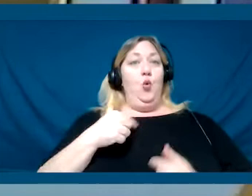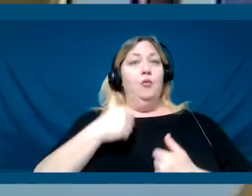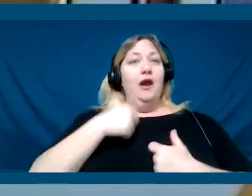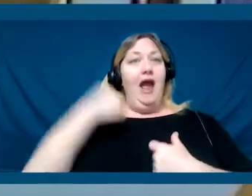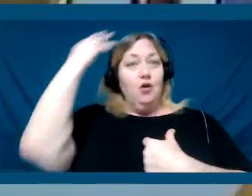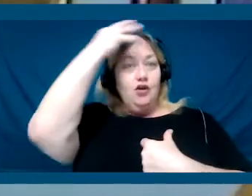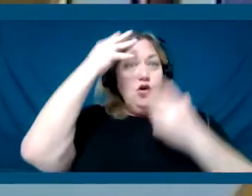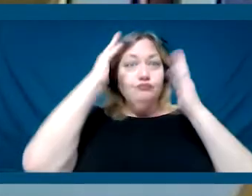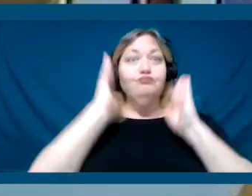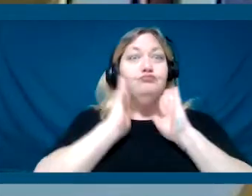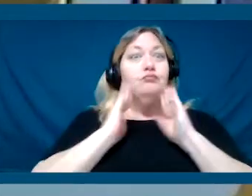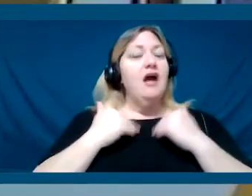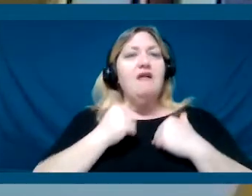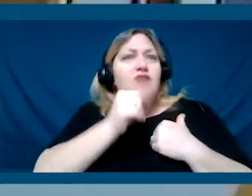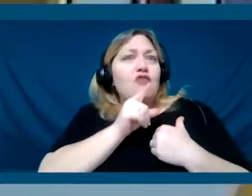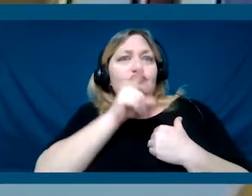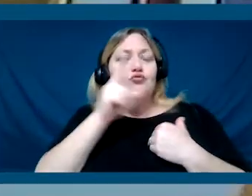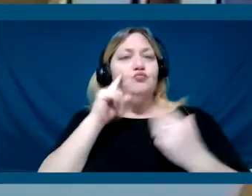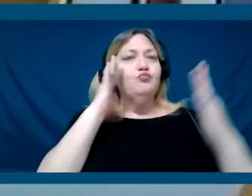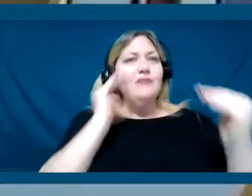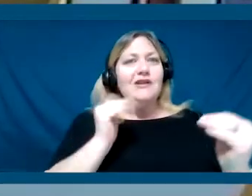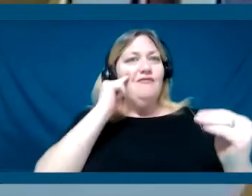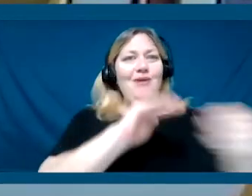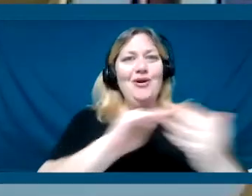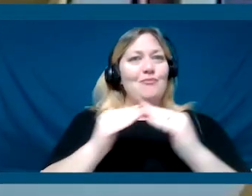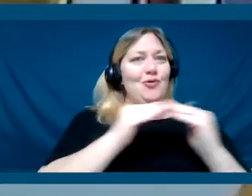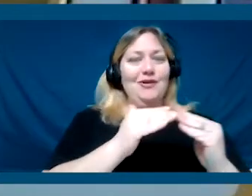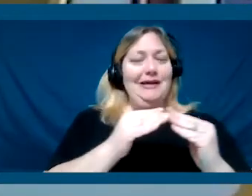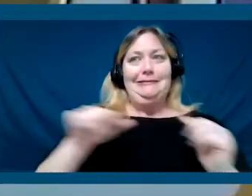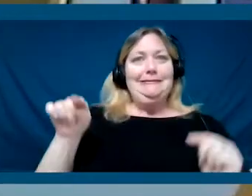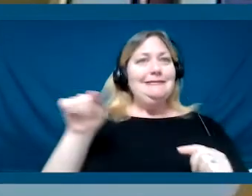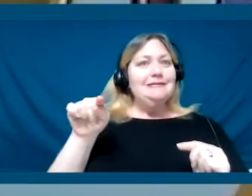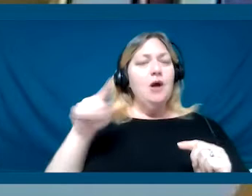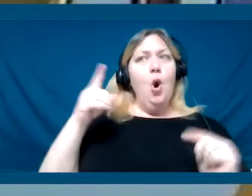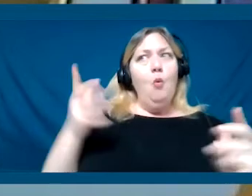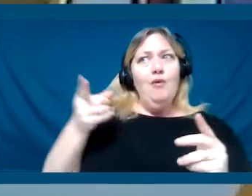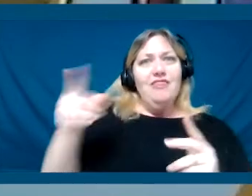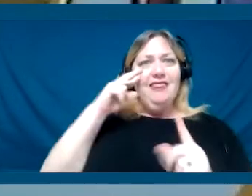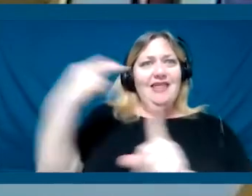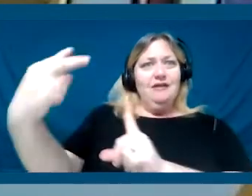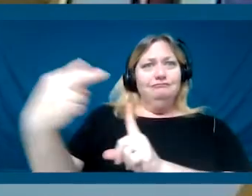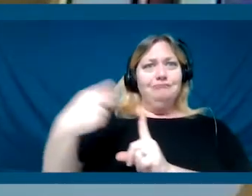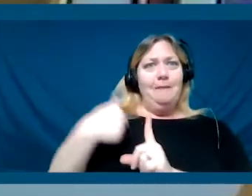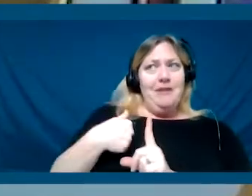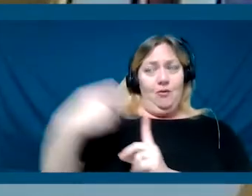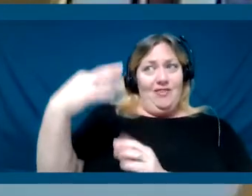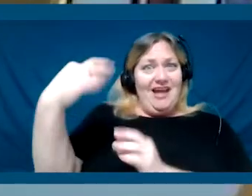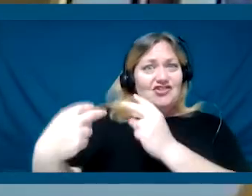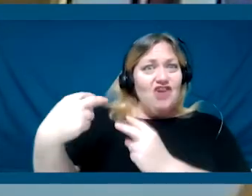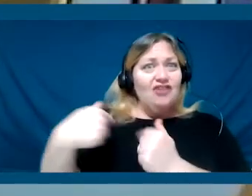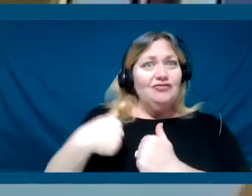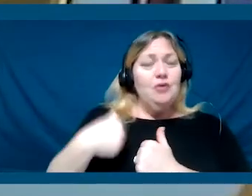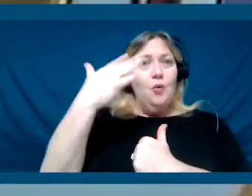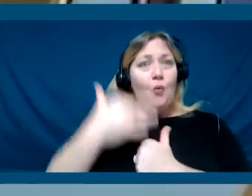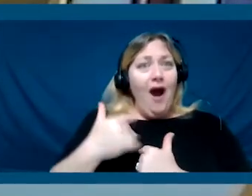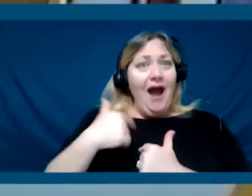headscarf, I wasn't sure what to expect from my community at large. What would they think of me? Would they judge me solely based on